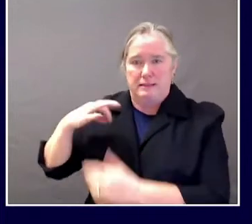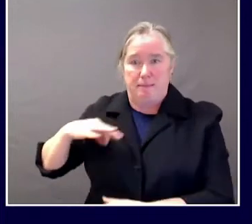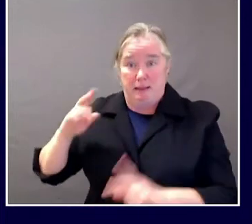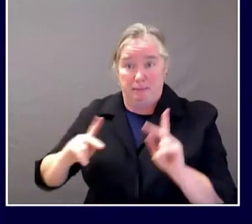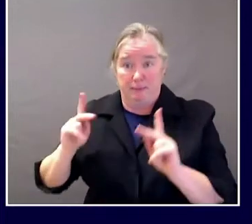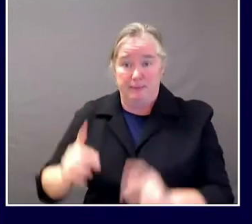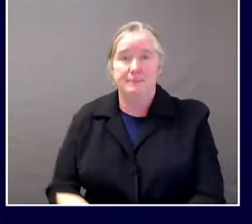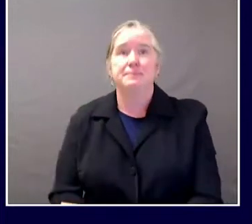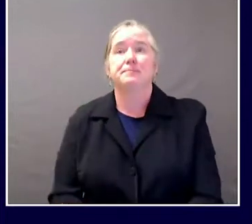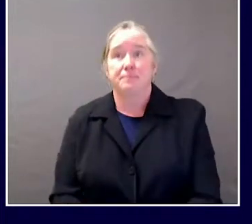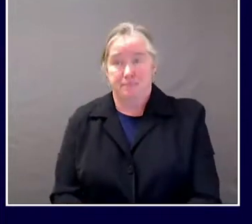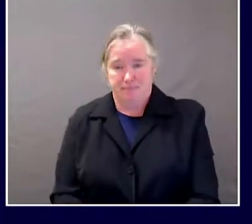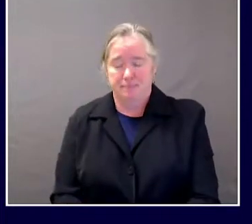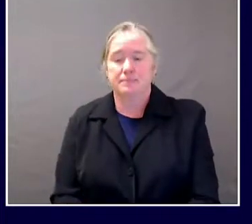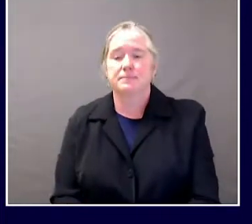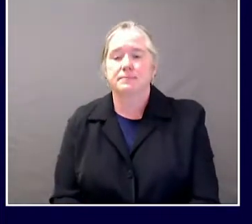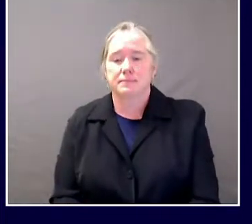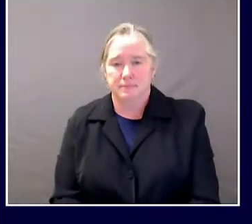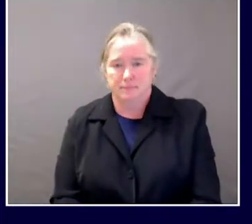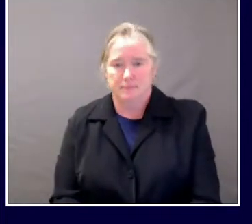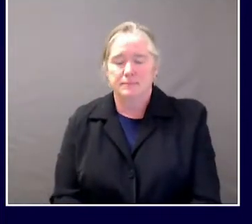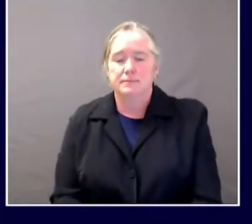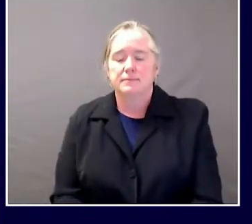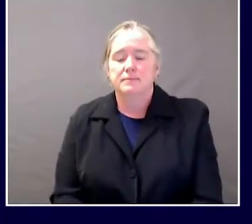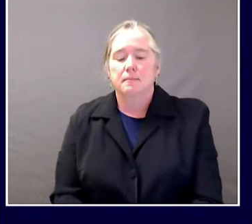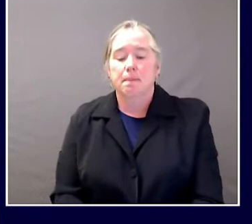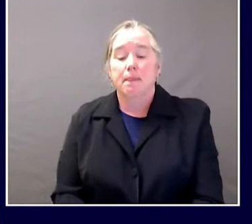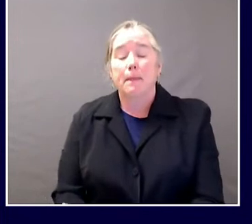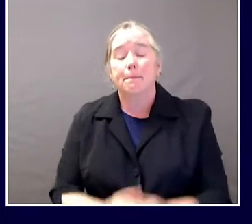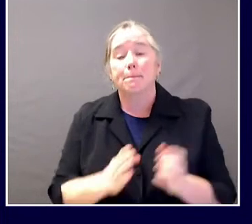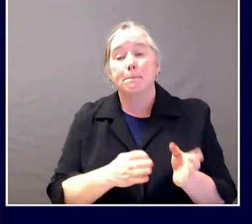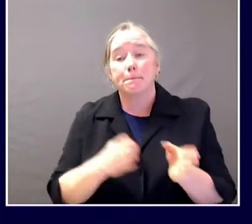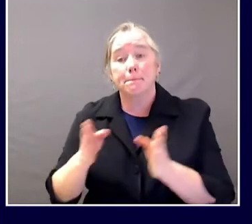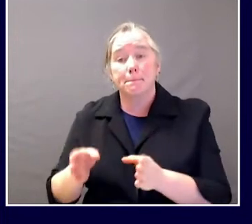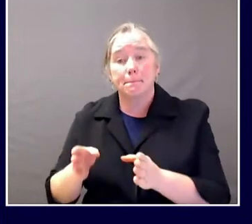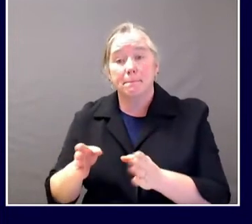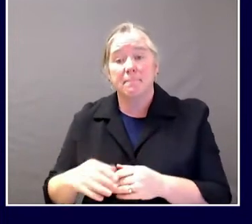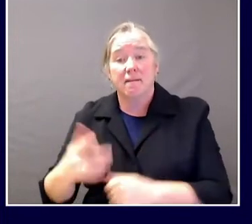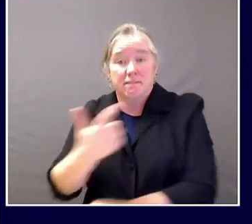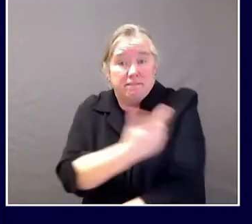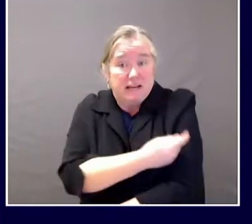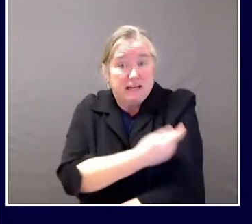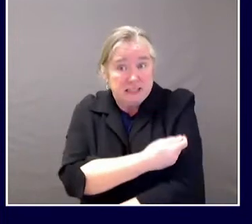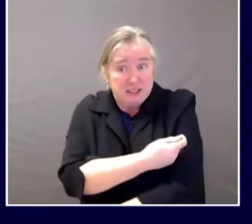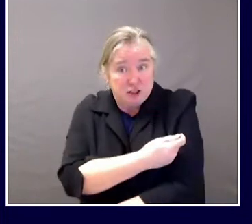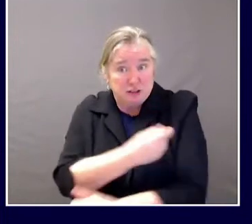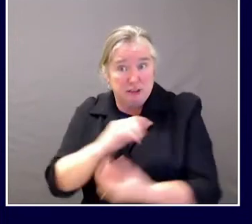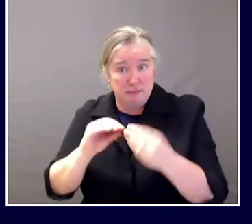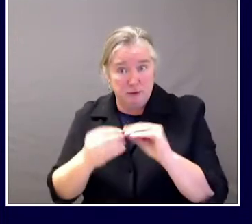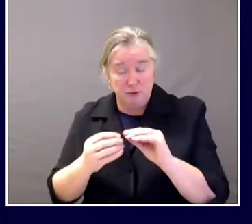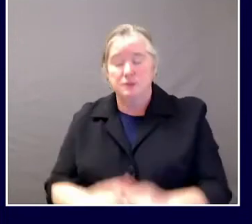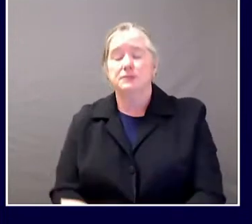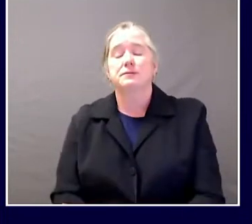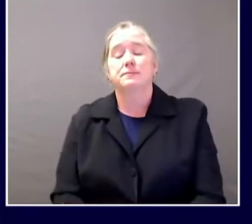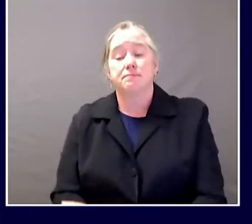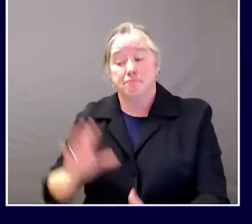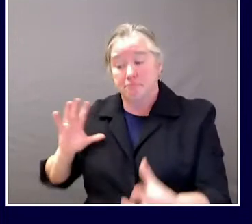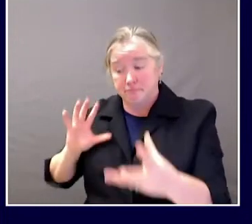people. Turning now to where we stand in terms of vaccinations. Overall in